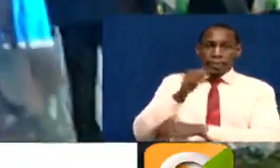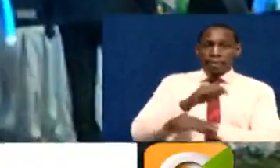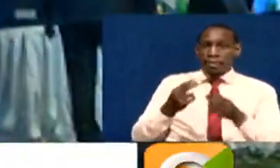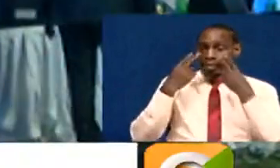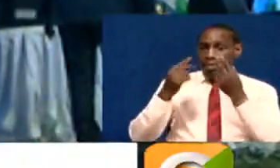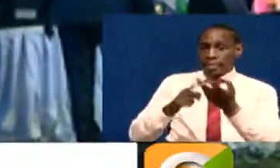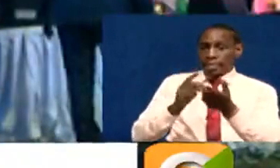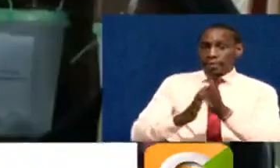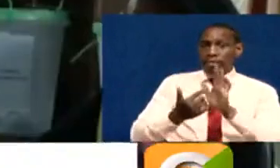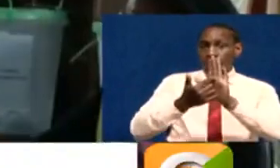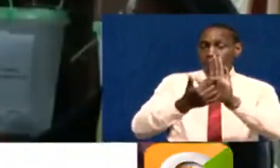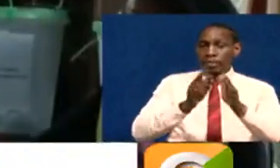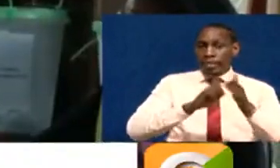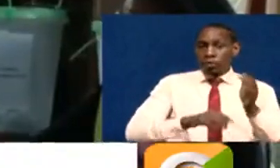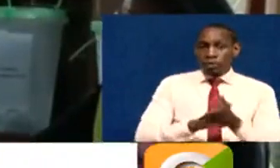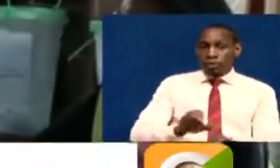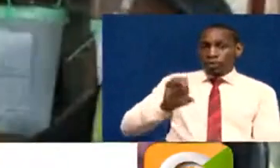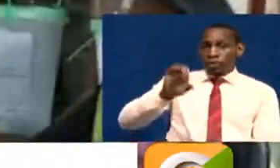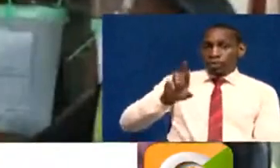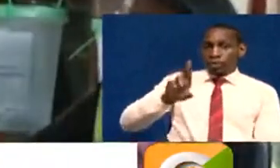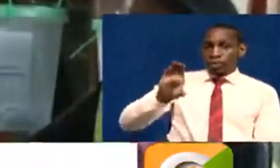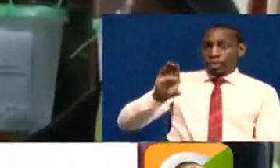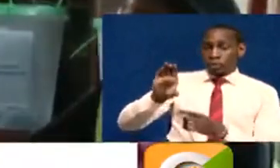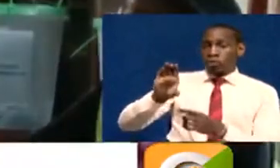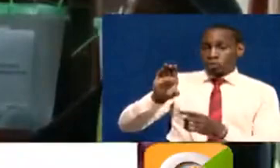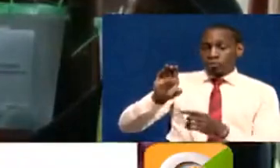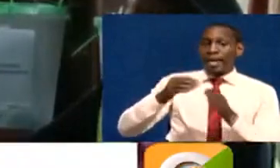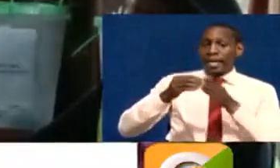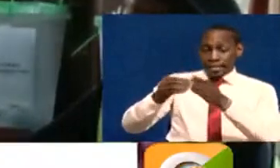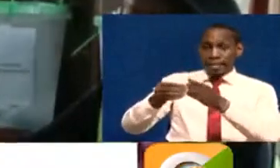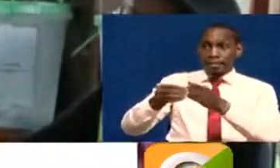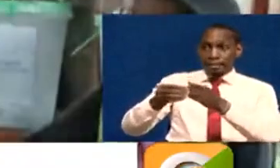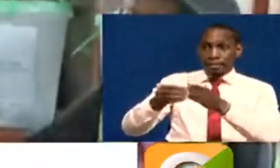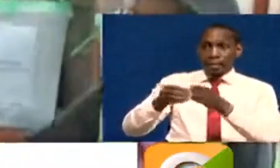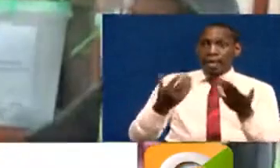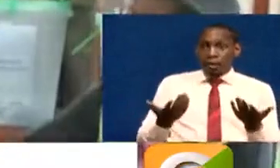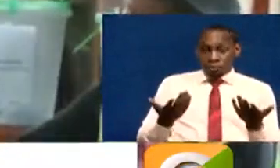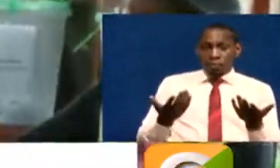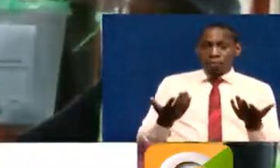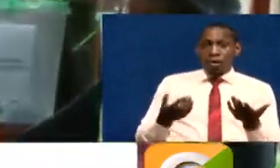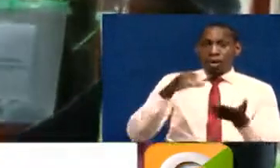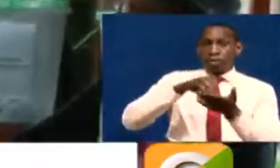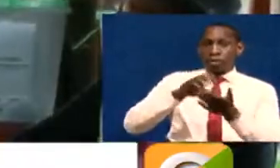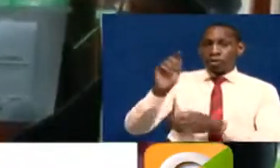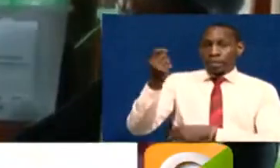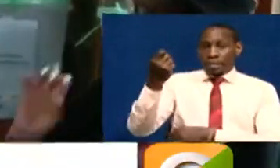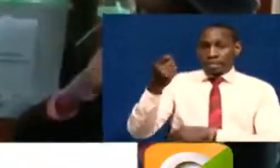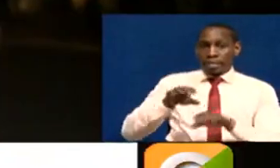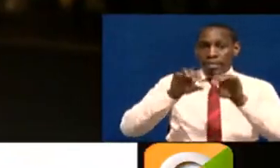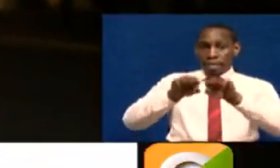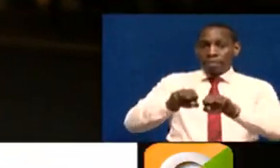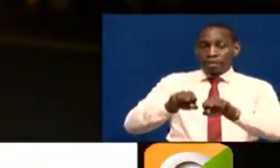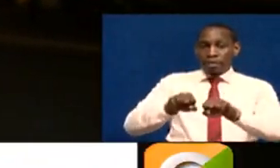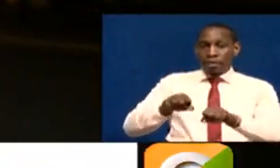that have already been put out there, is Eric Njeru seems to have taken a lead in terms of the position of president to take over